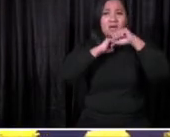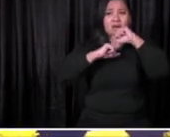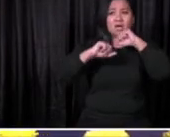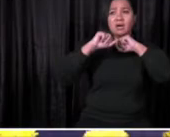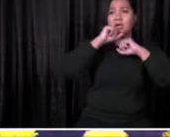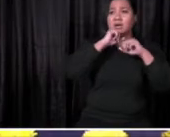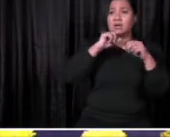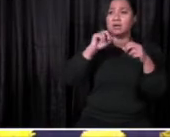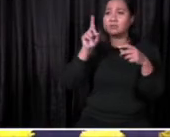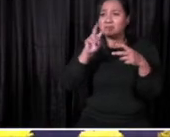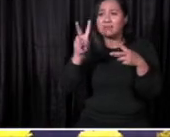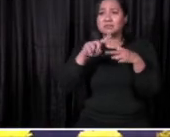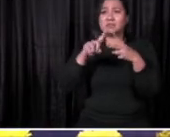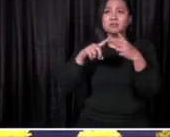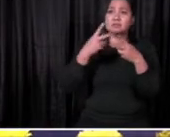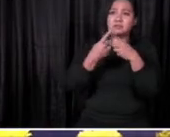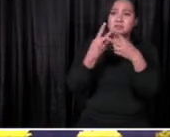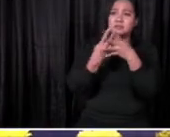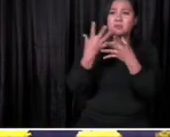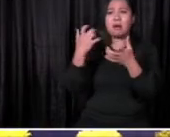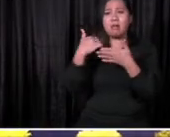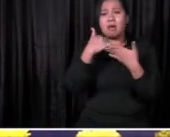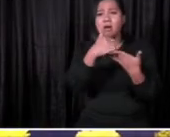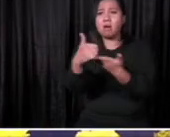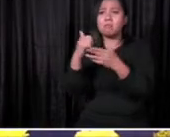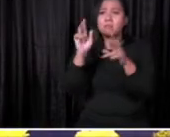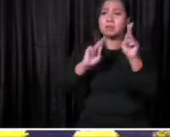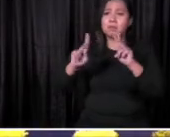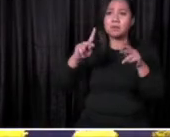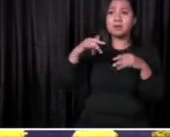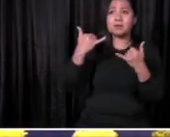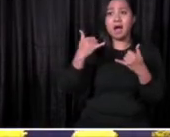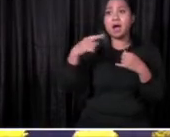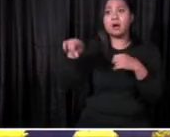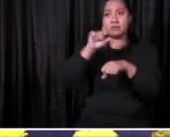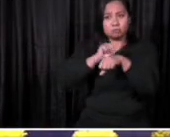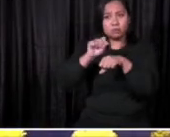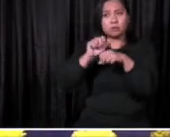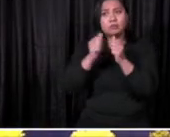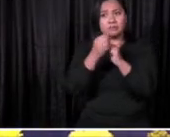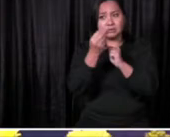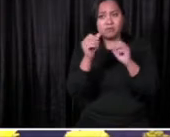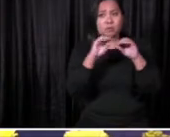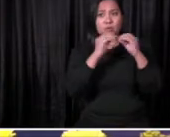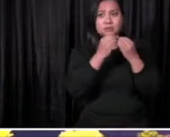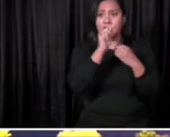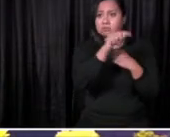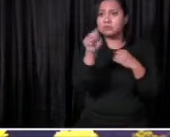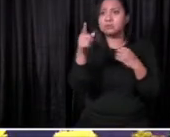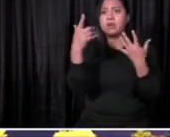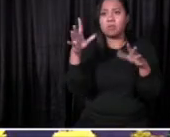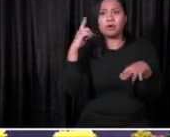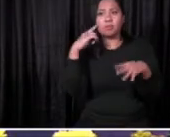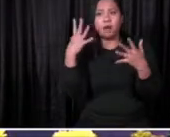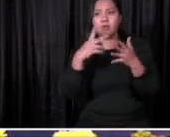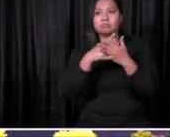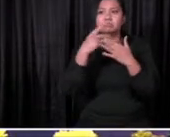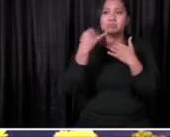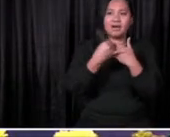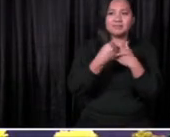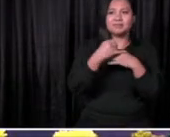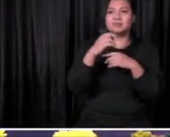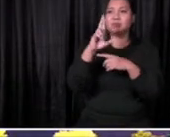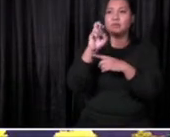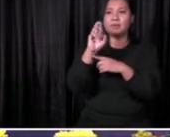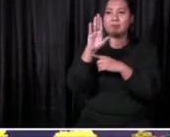help others. She now works with several organizations. You heard a few of them: Project Rebound, New